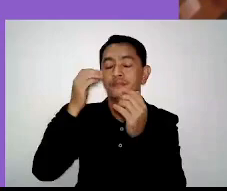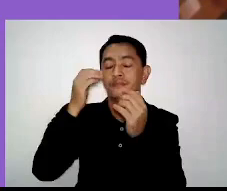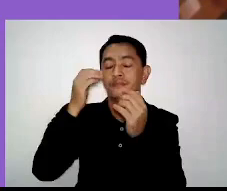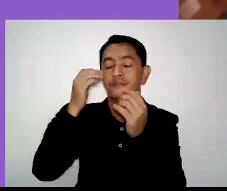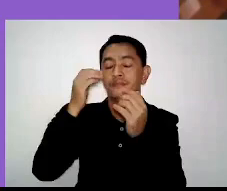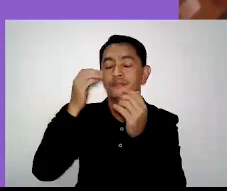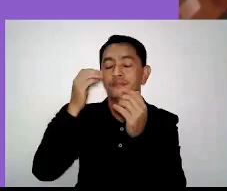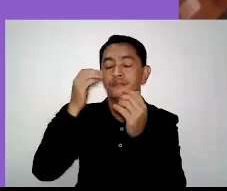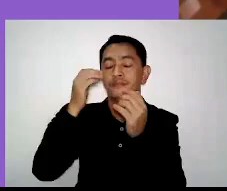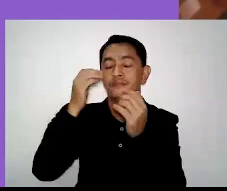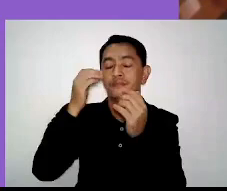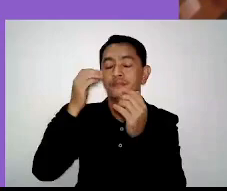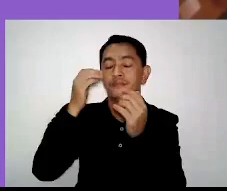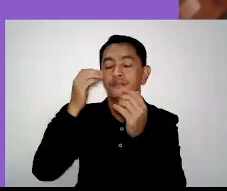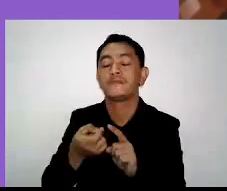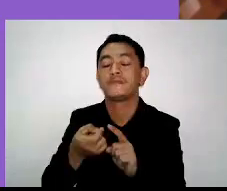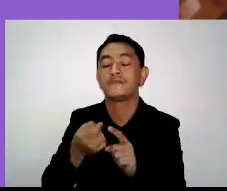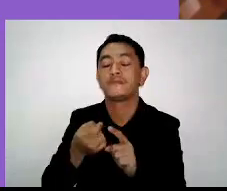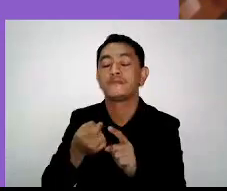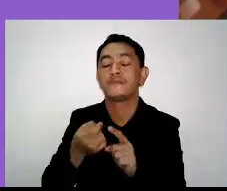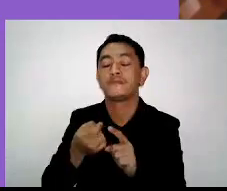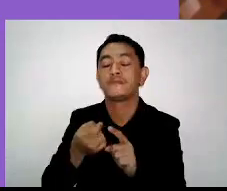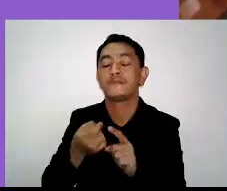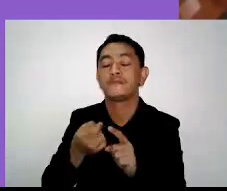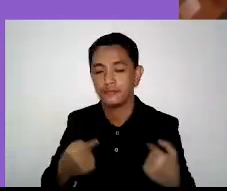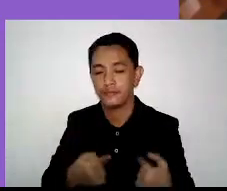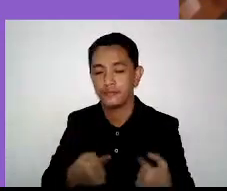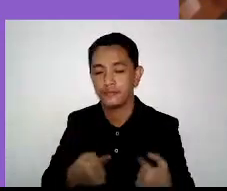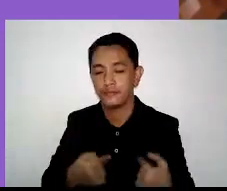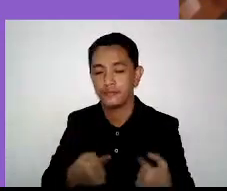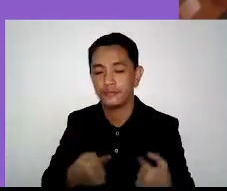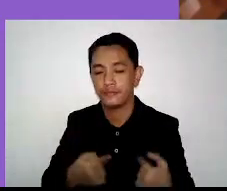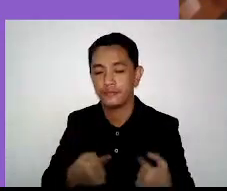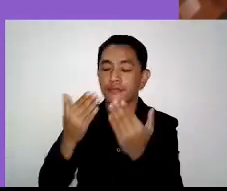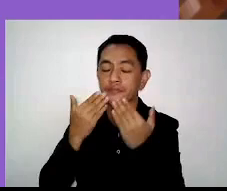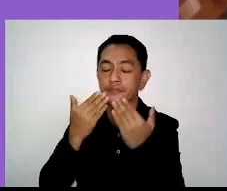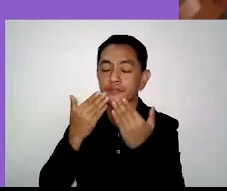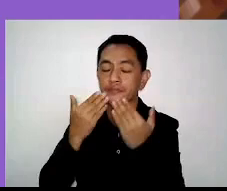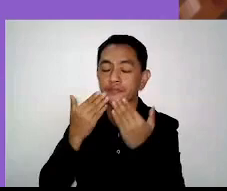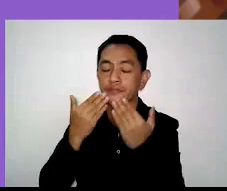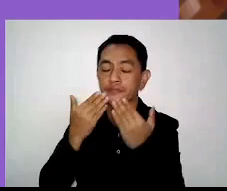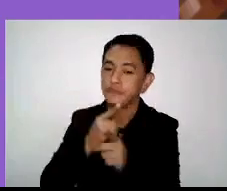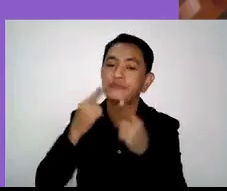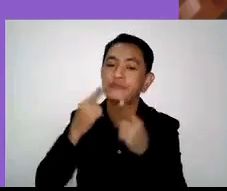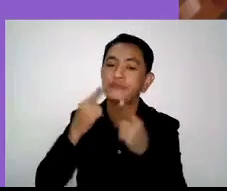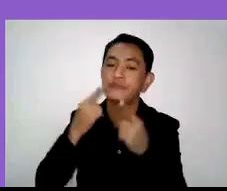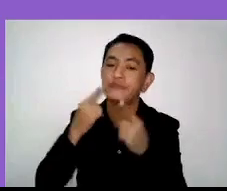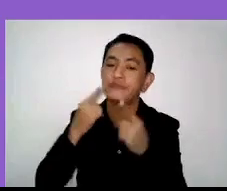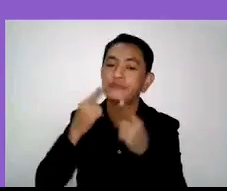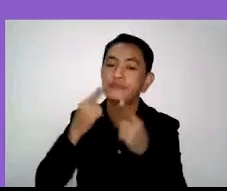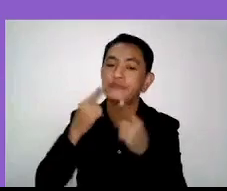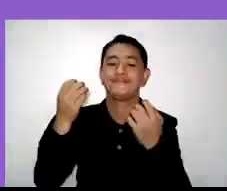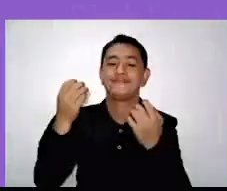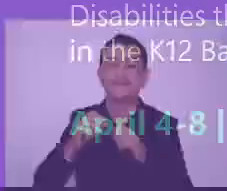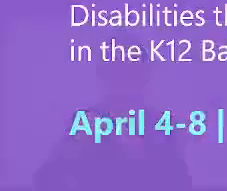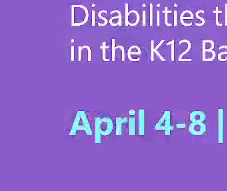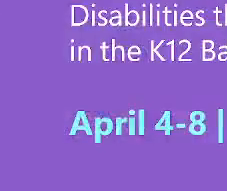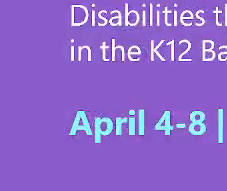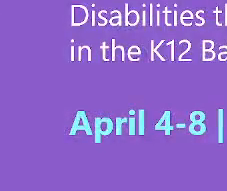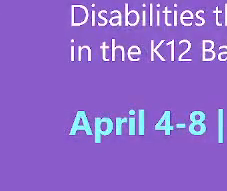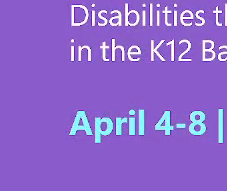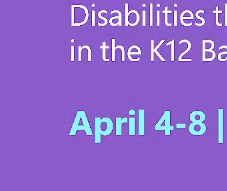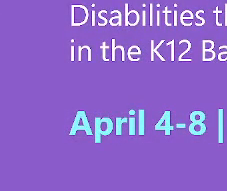learning that caters to the needs of every person. So once again, from the bottom of our hearts, we thank our audience